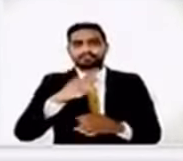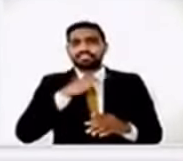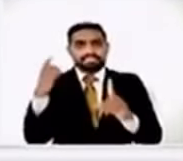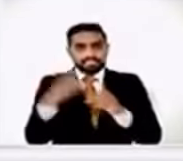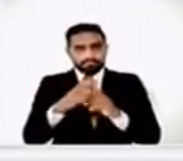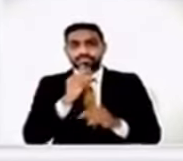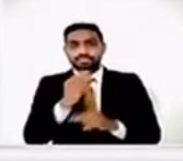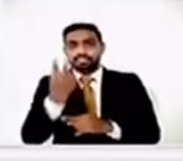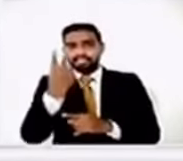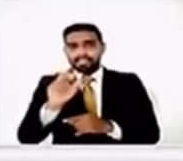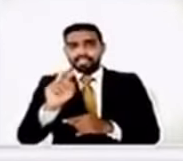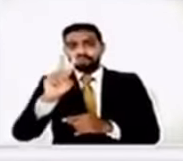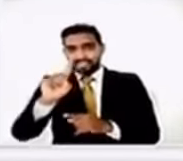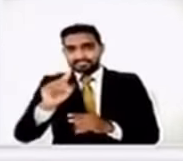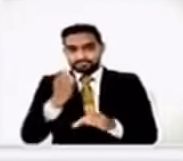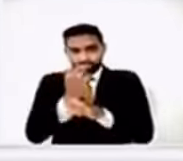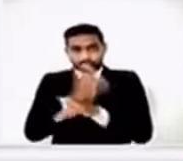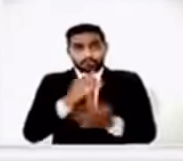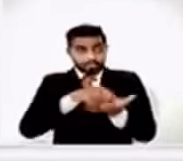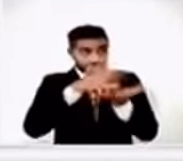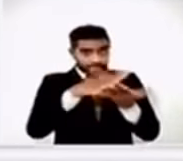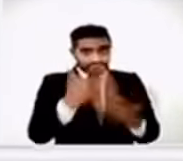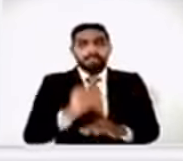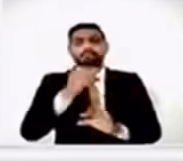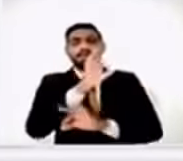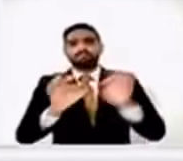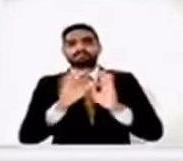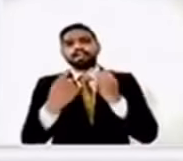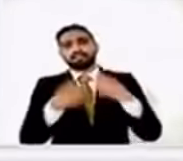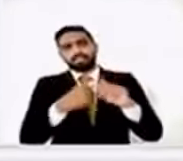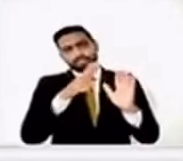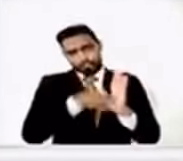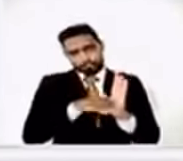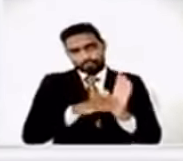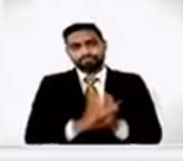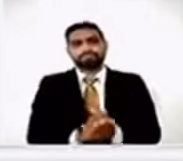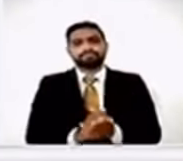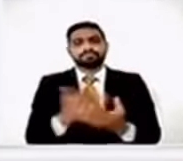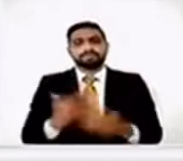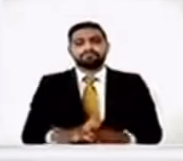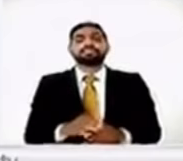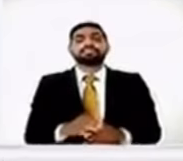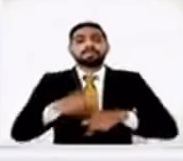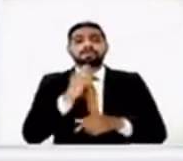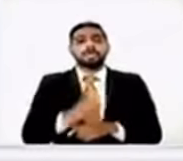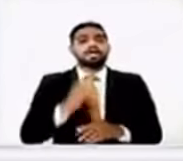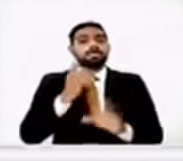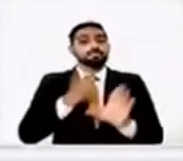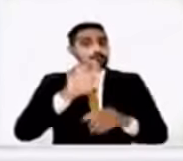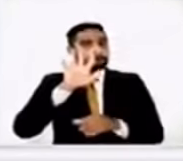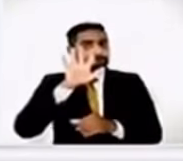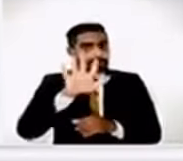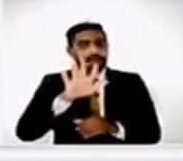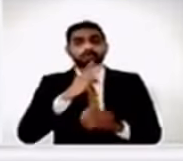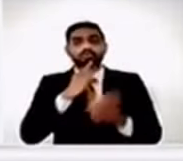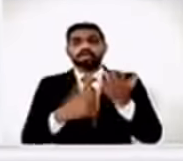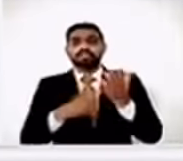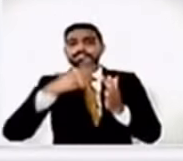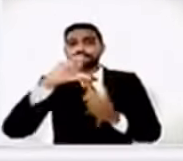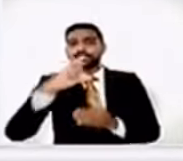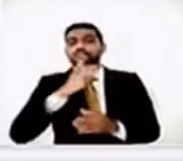2021. Proposal to establish 5 fully fledged plug and play techno parks in Gol,